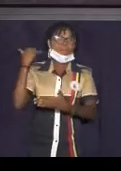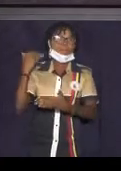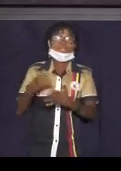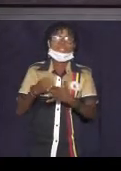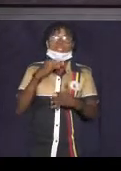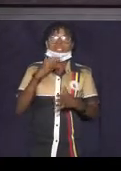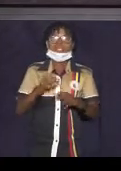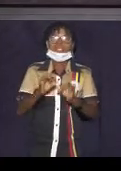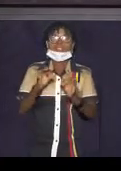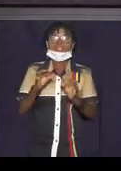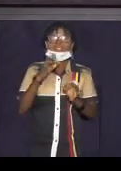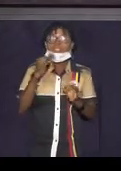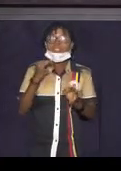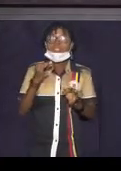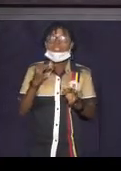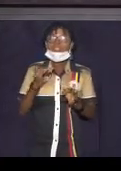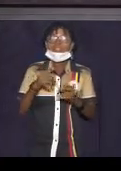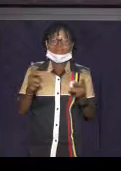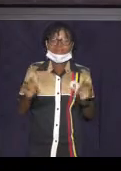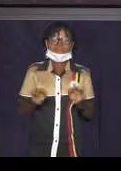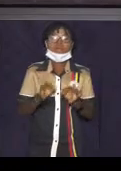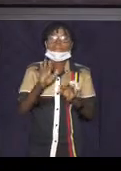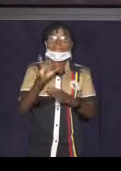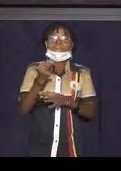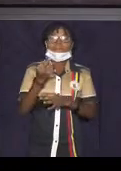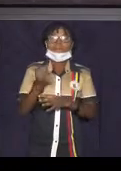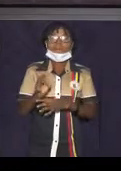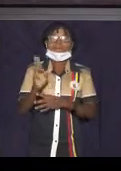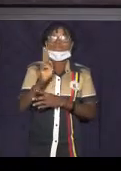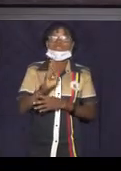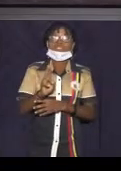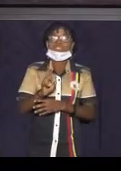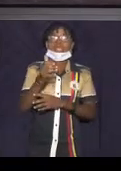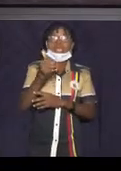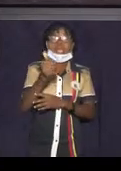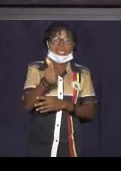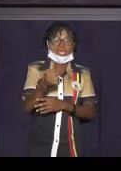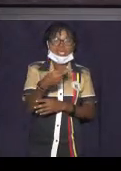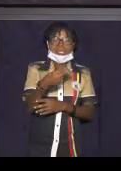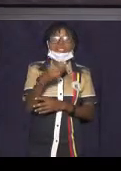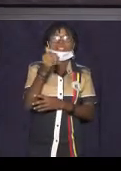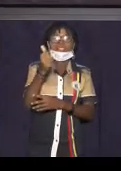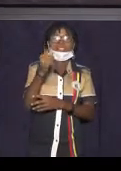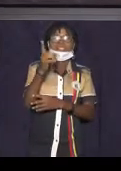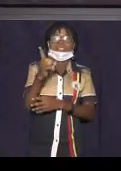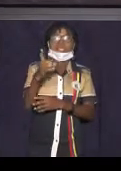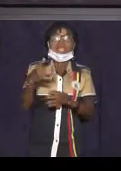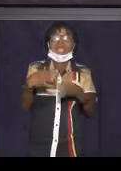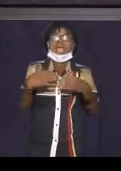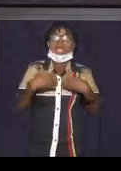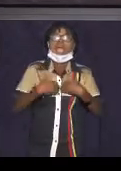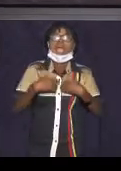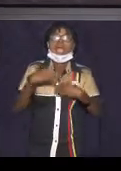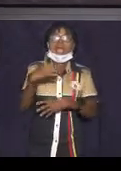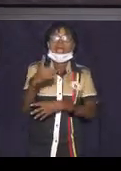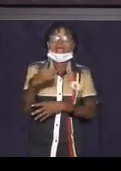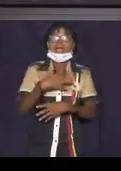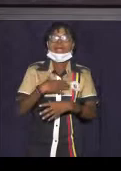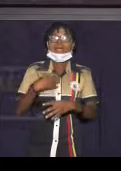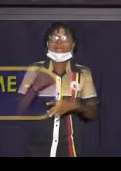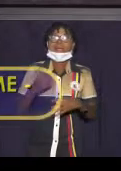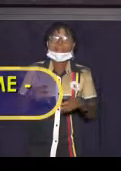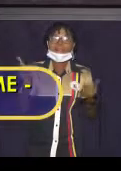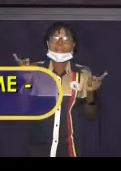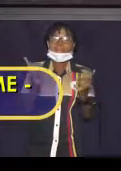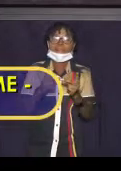It is formed by using HAD, add, HAD, add, and a past participle